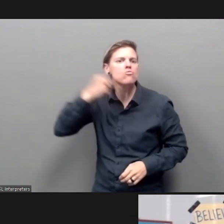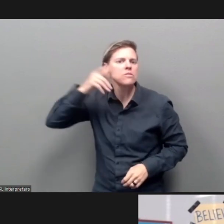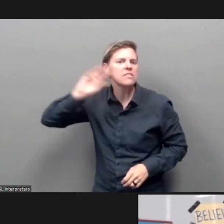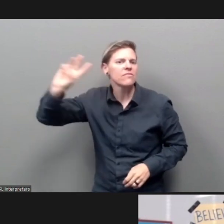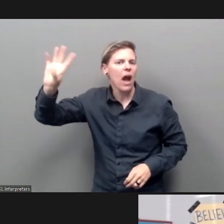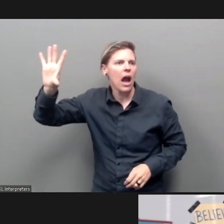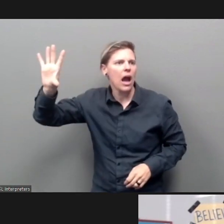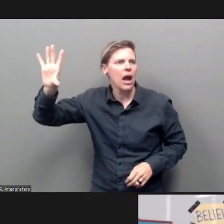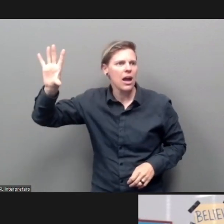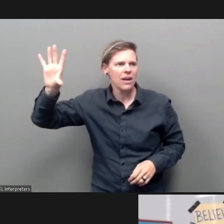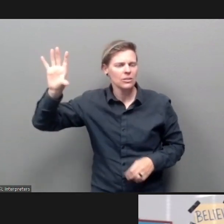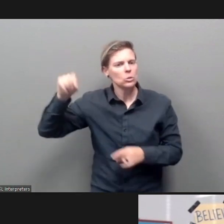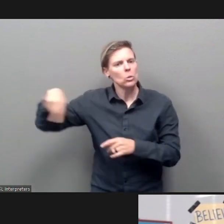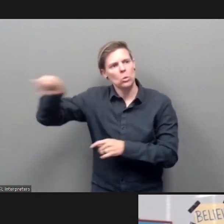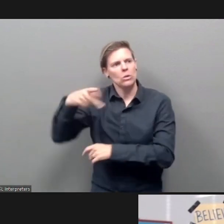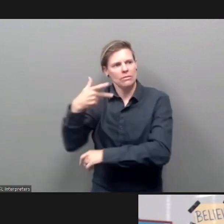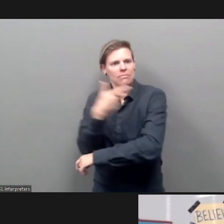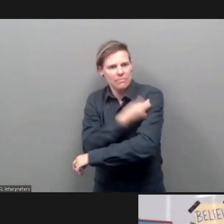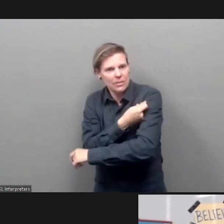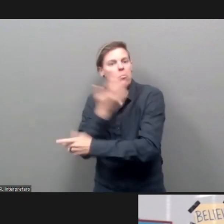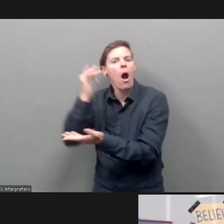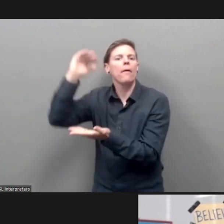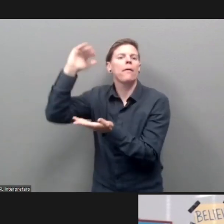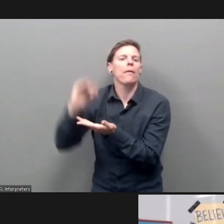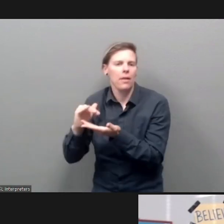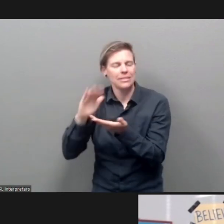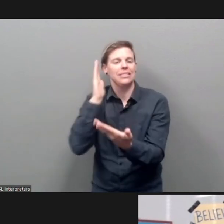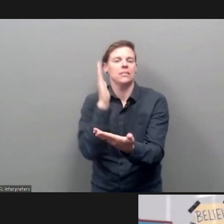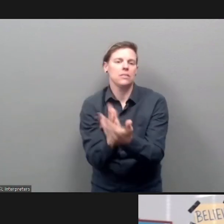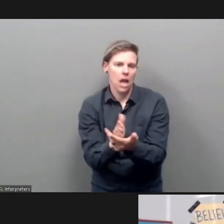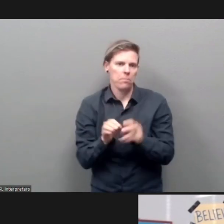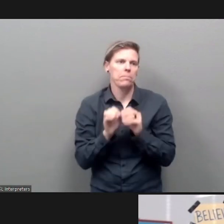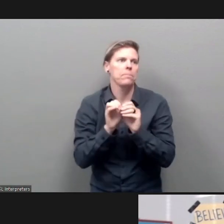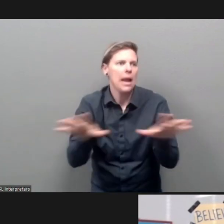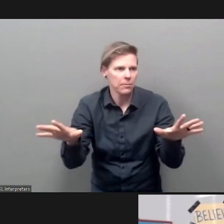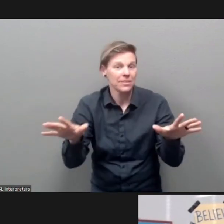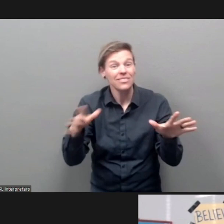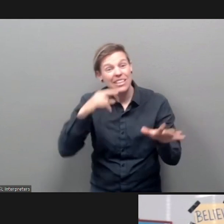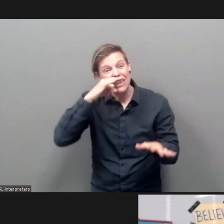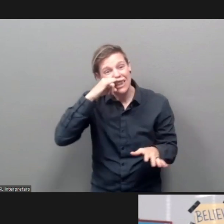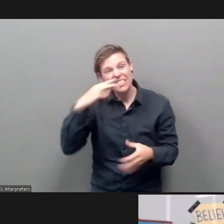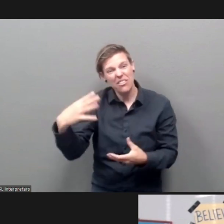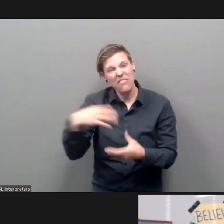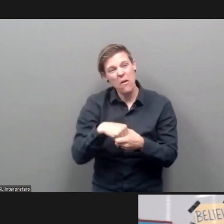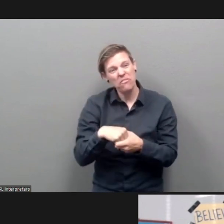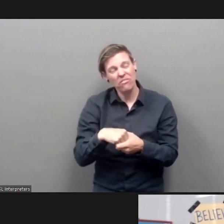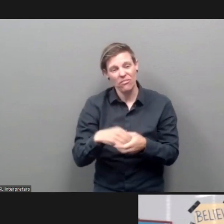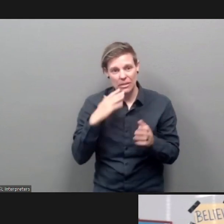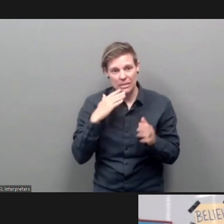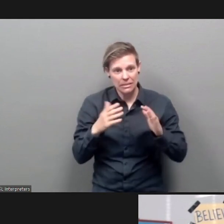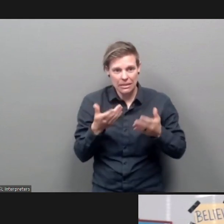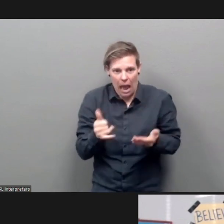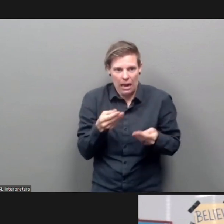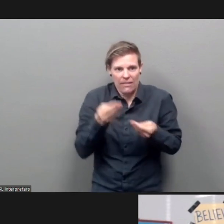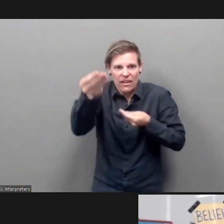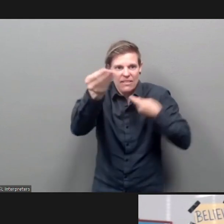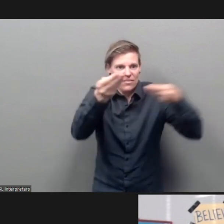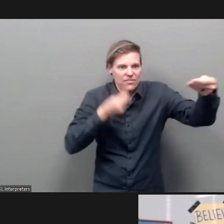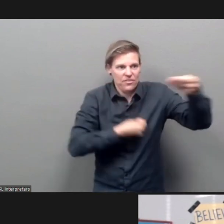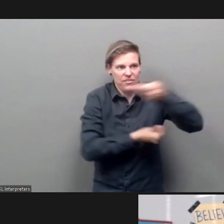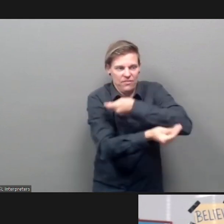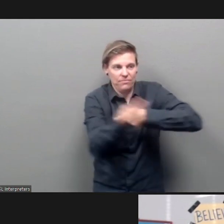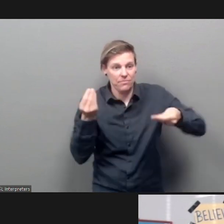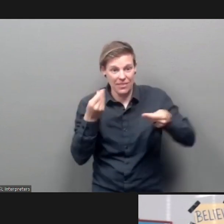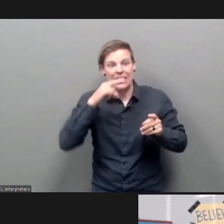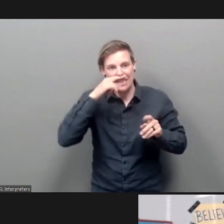vaccinated to stop the spread of COVID. Kids should get vaccinated to stop the spread of COVID. We know that they get it just like